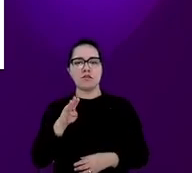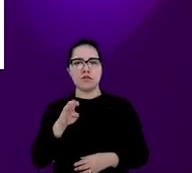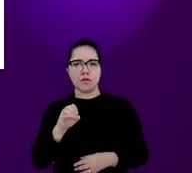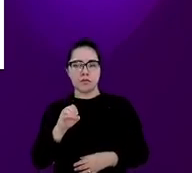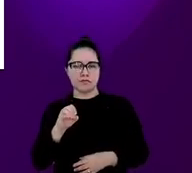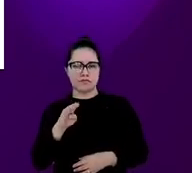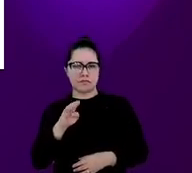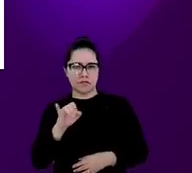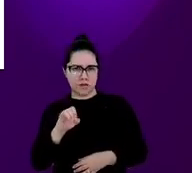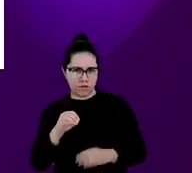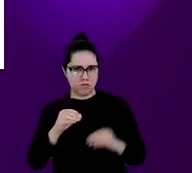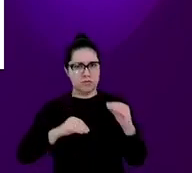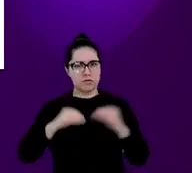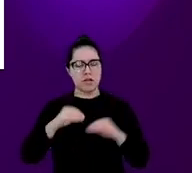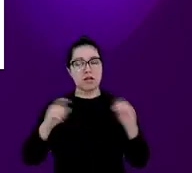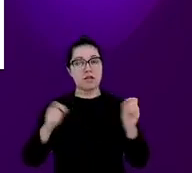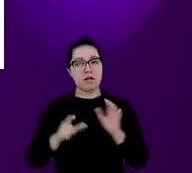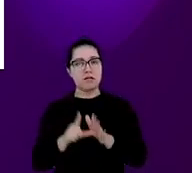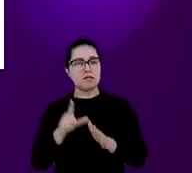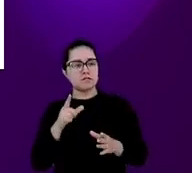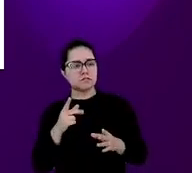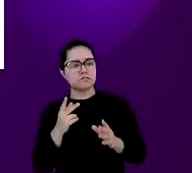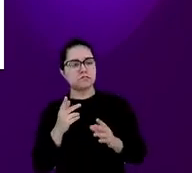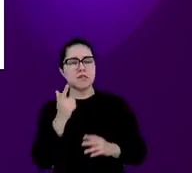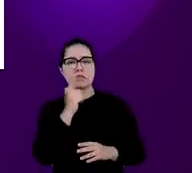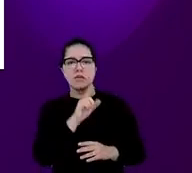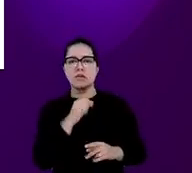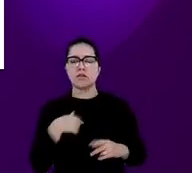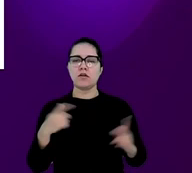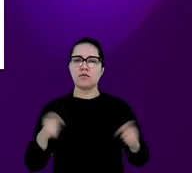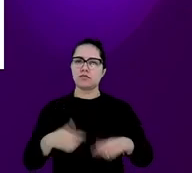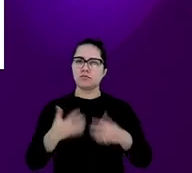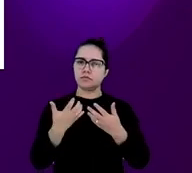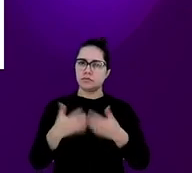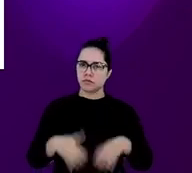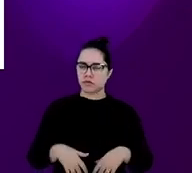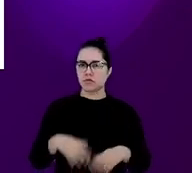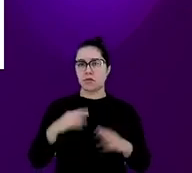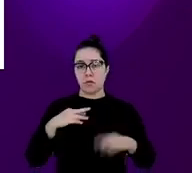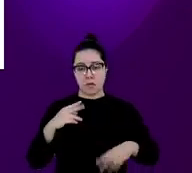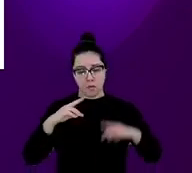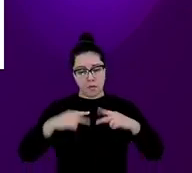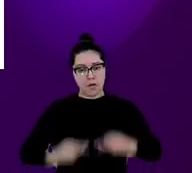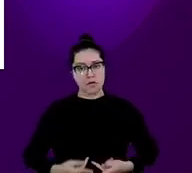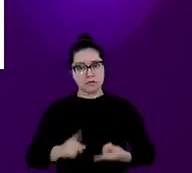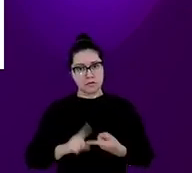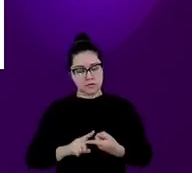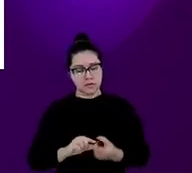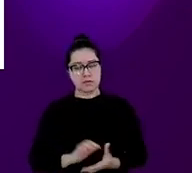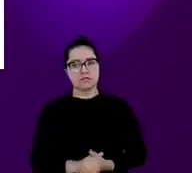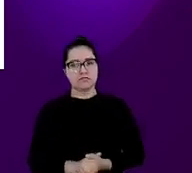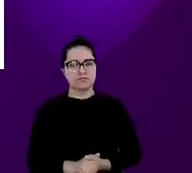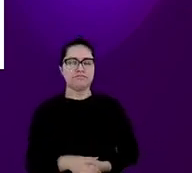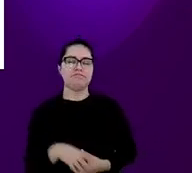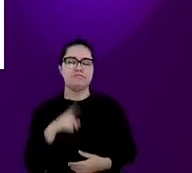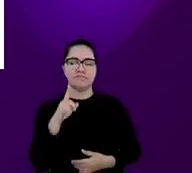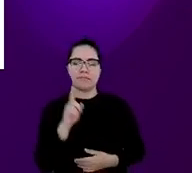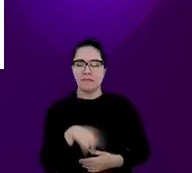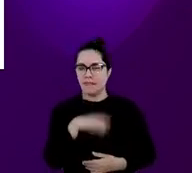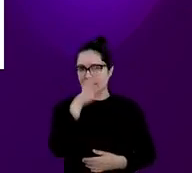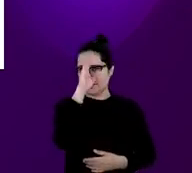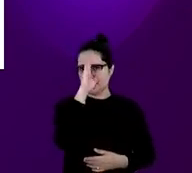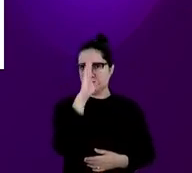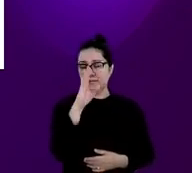for mice. And I believe that it was the biggest gap that makes photobiomodulation